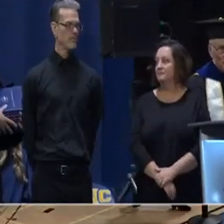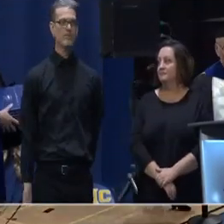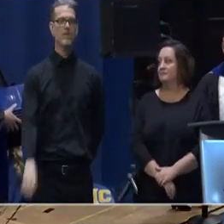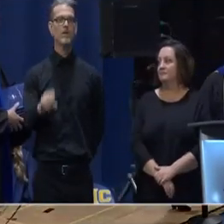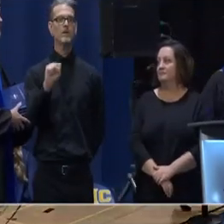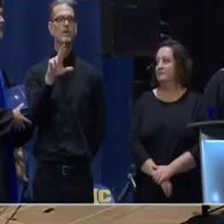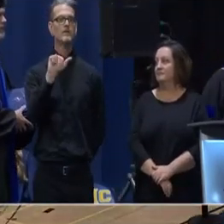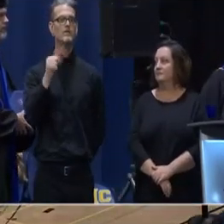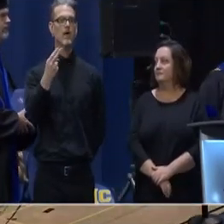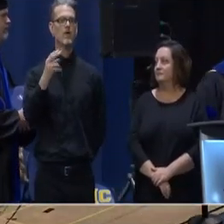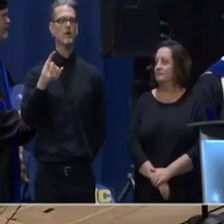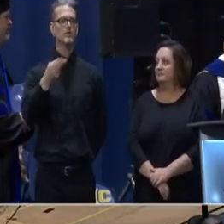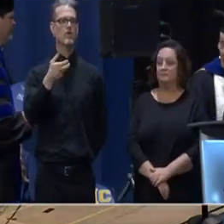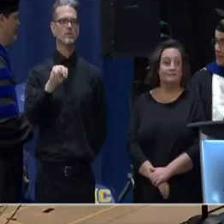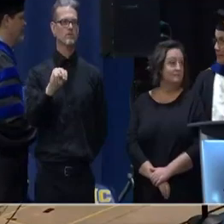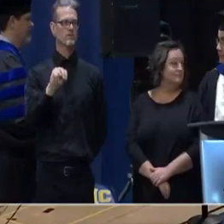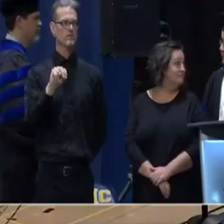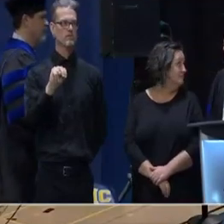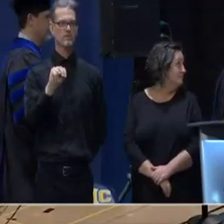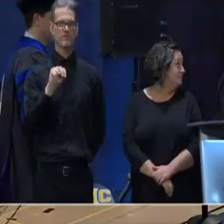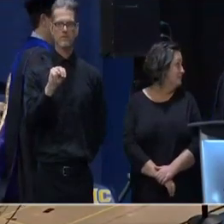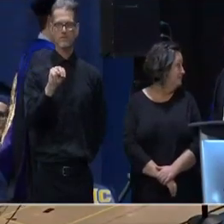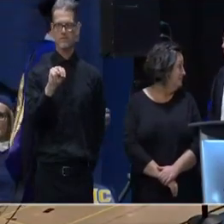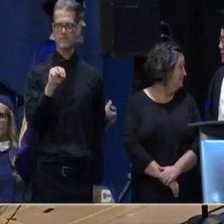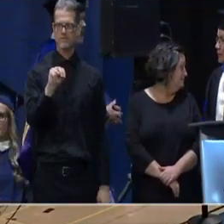Sarah Johnson.